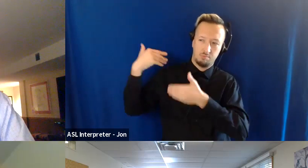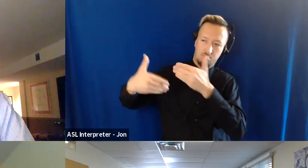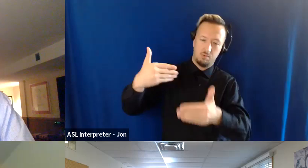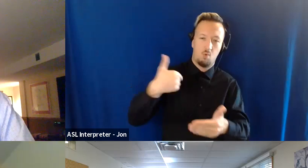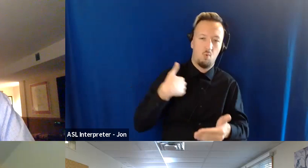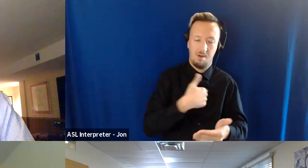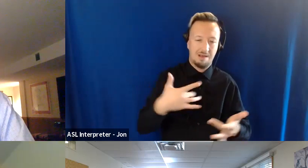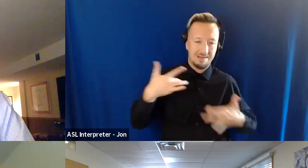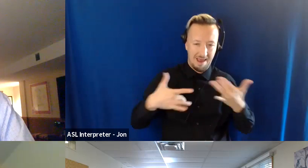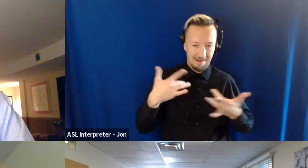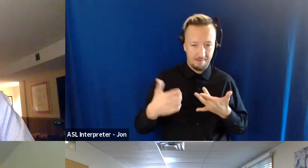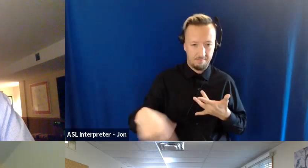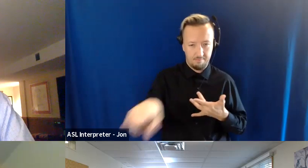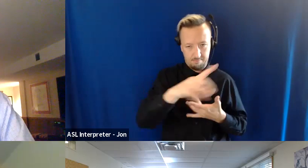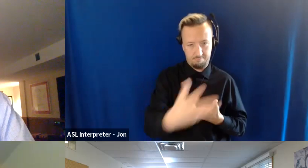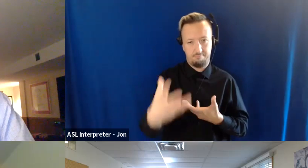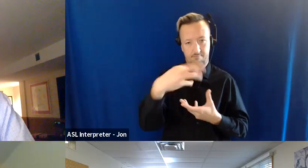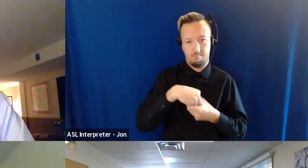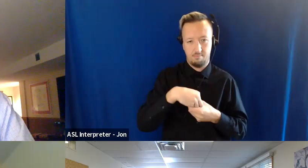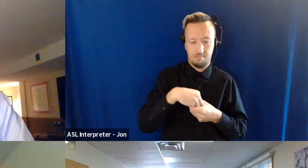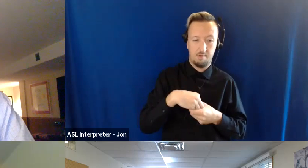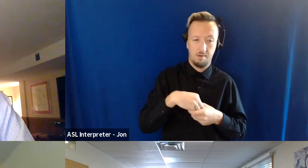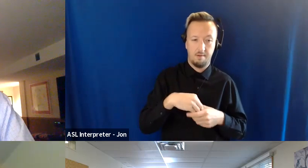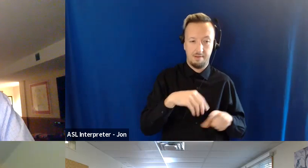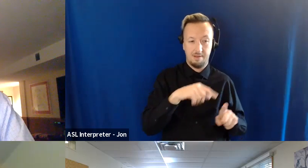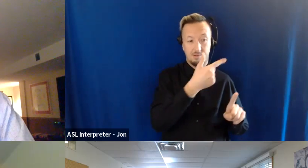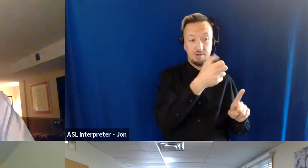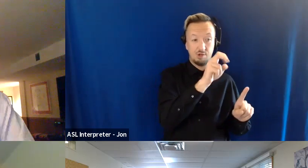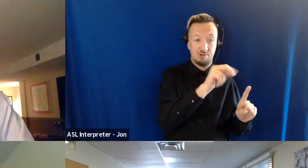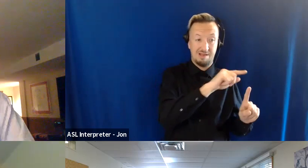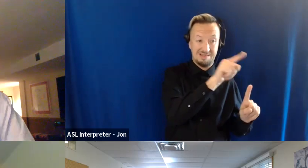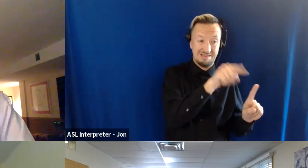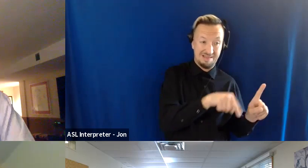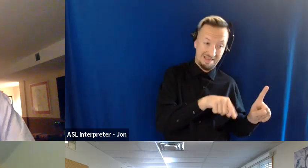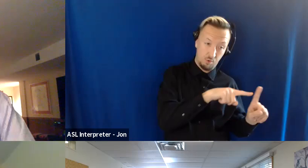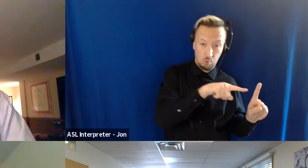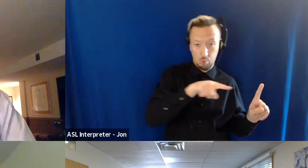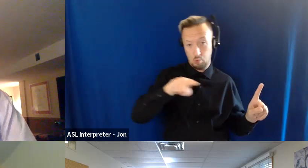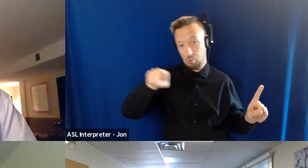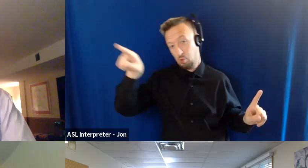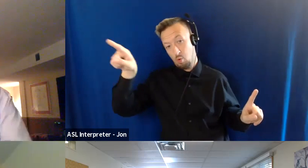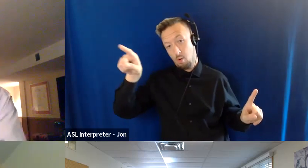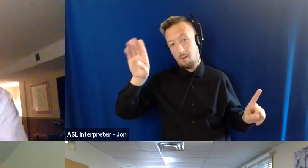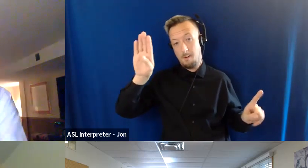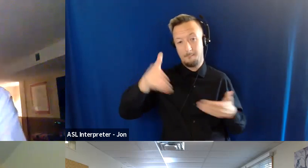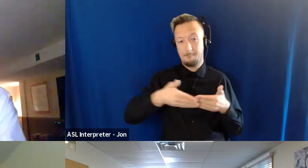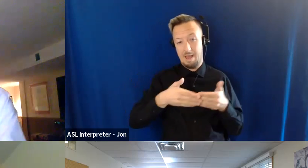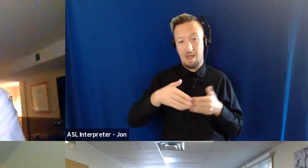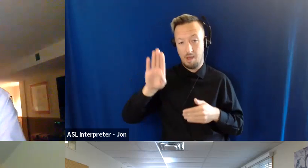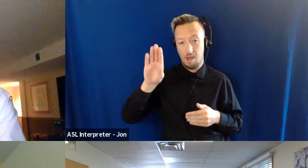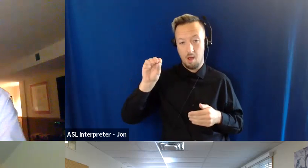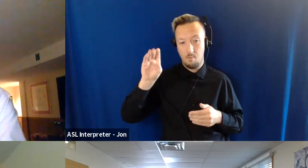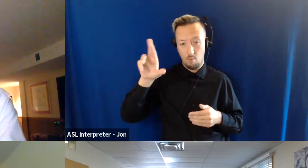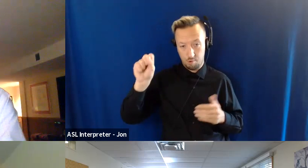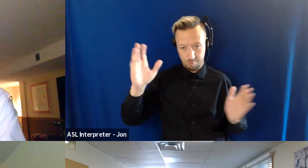of generations from Generation Z, Gen Z, all the way up through the boomers. So thank